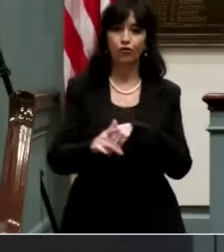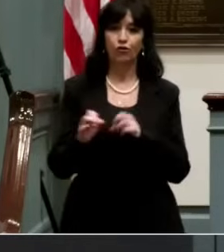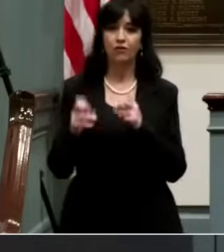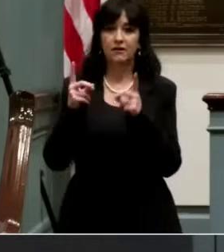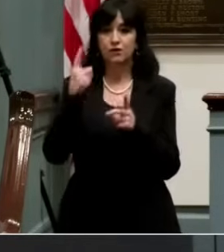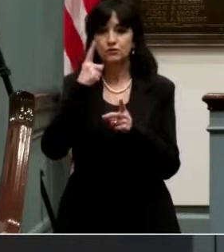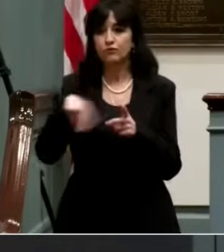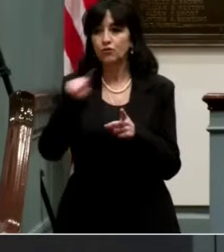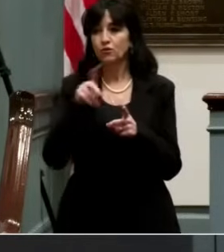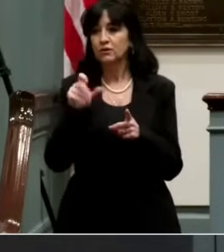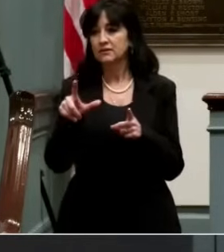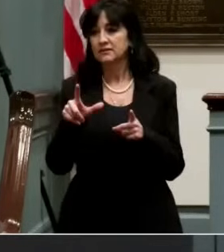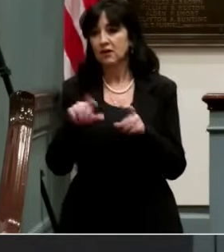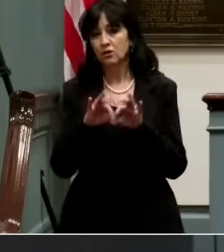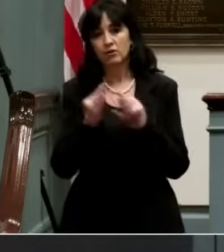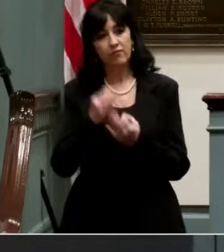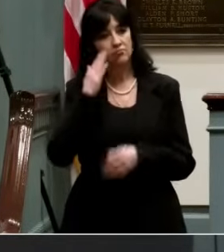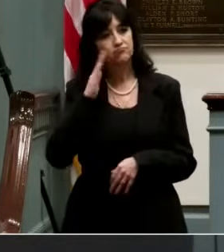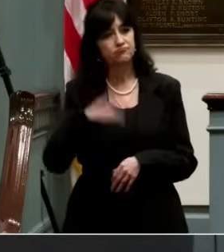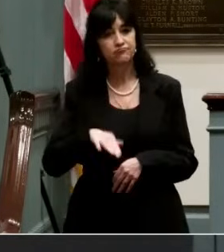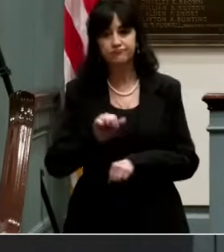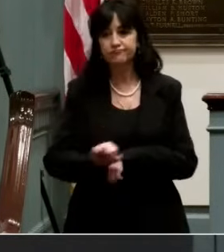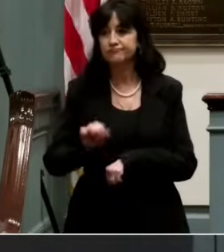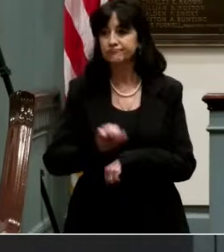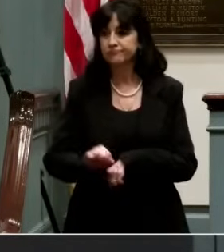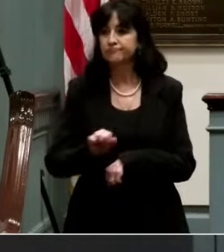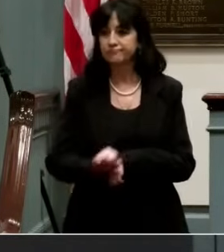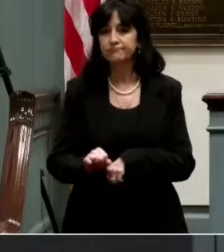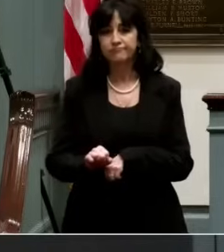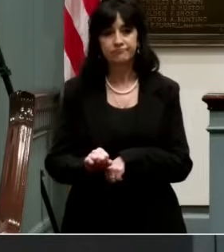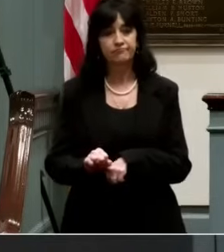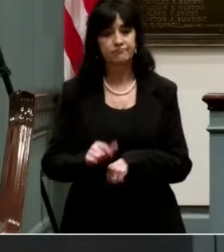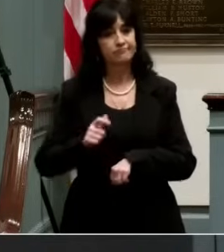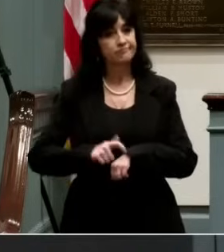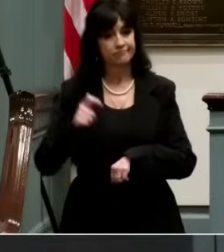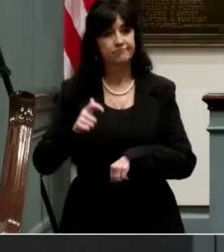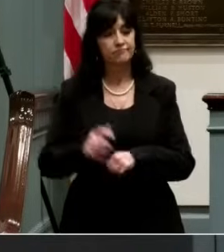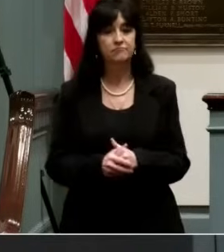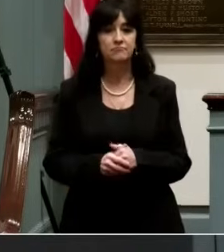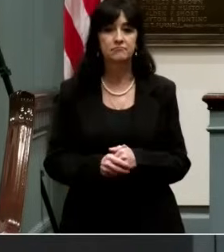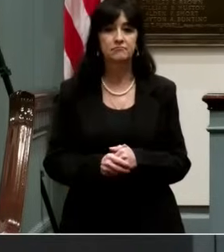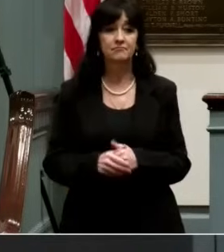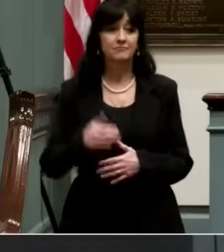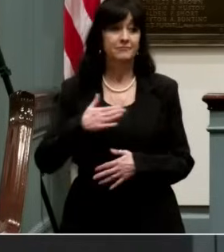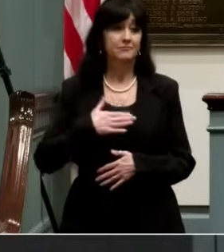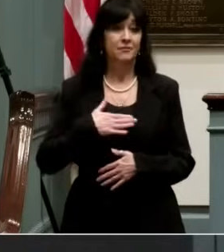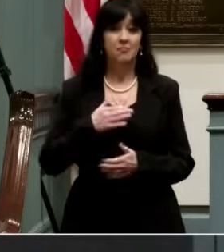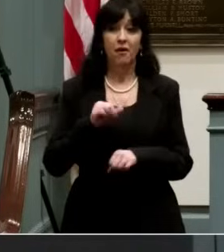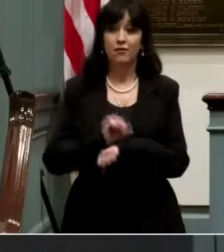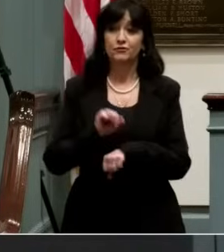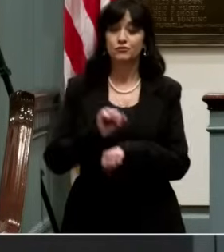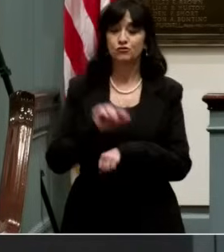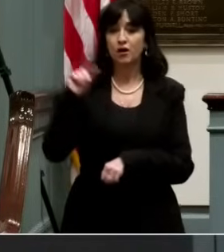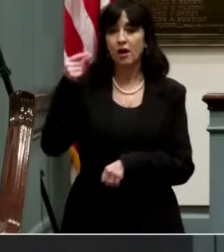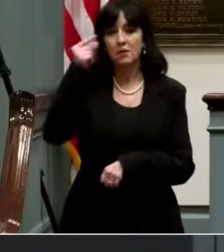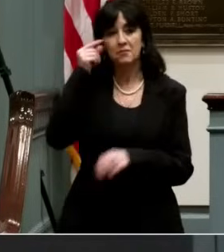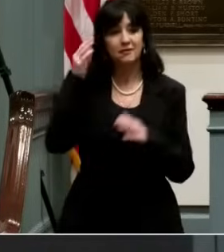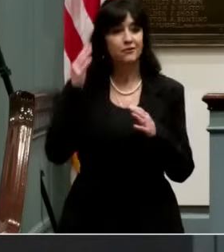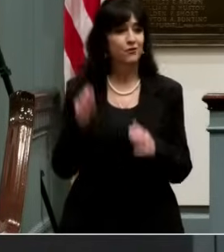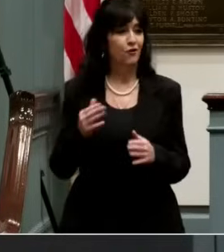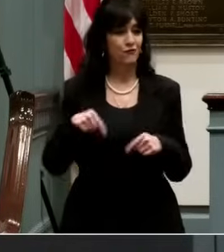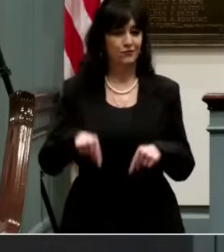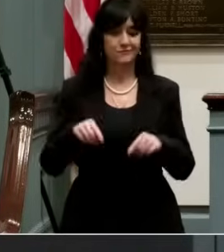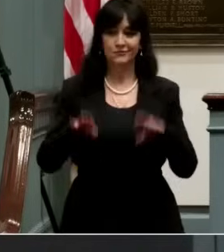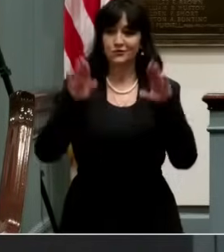Delaware families, and we have a lot of work to do. Of course, part of my job as governor is to promote this great state that we all call